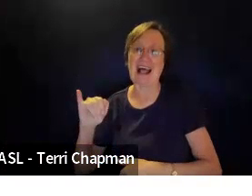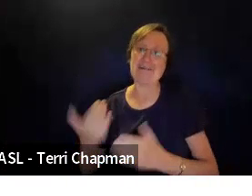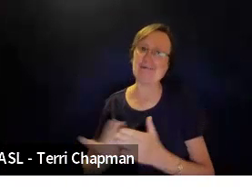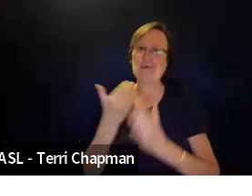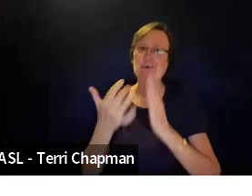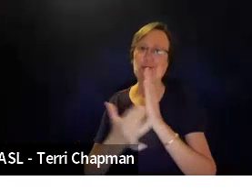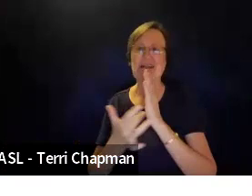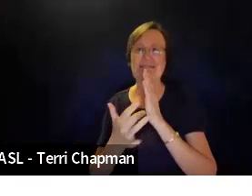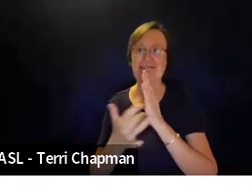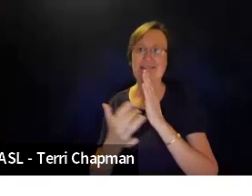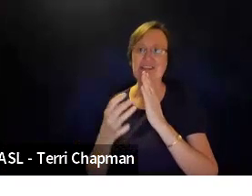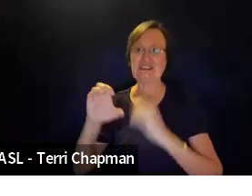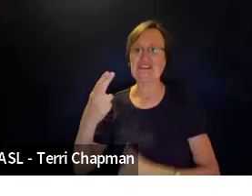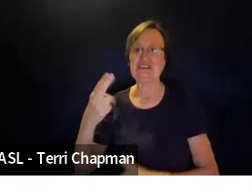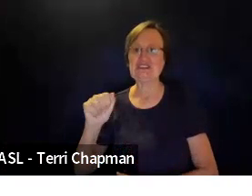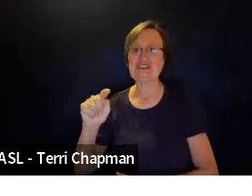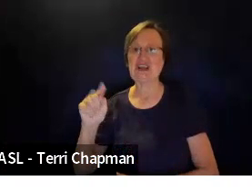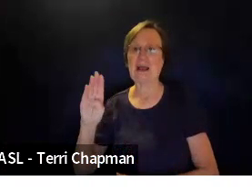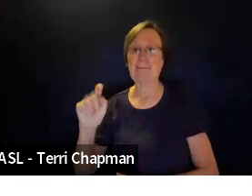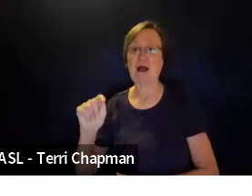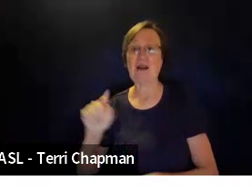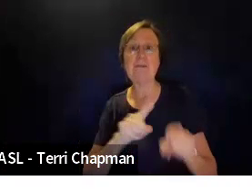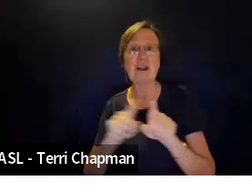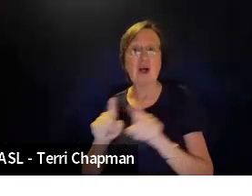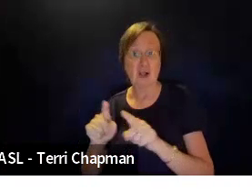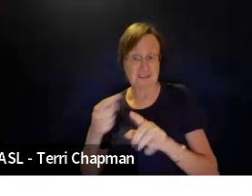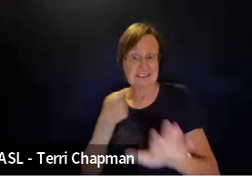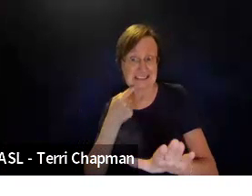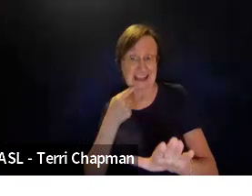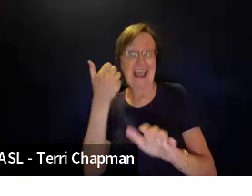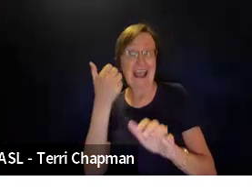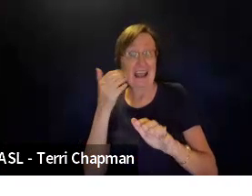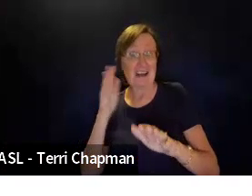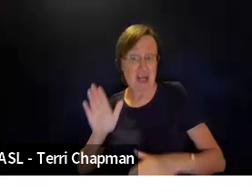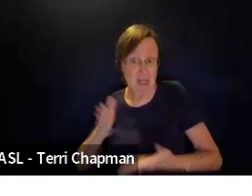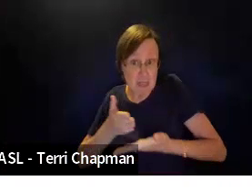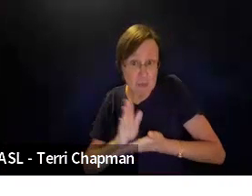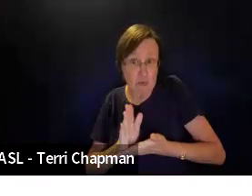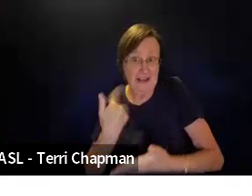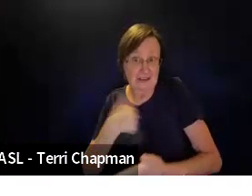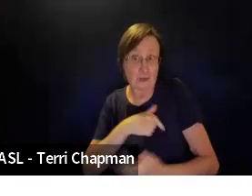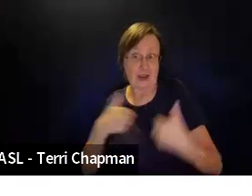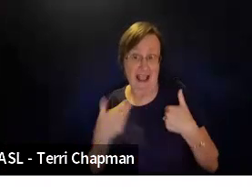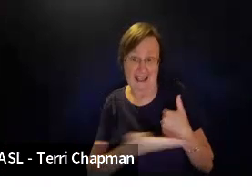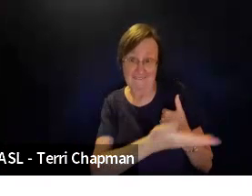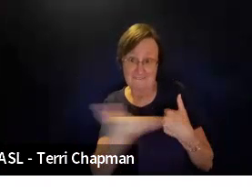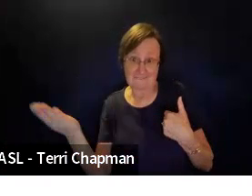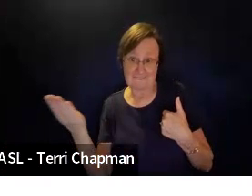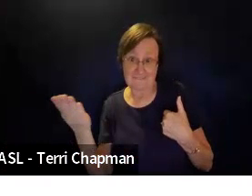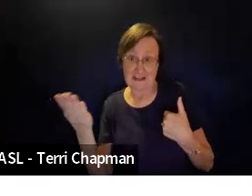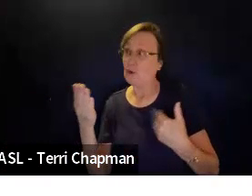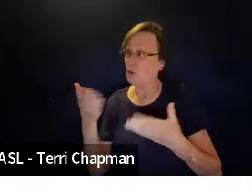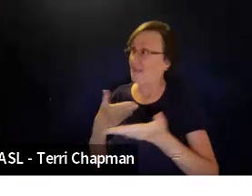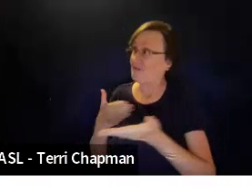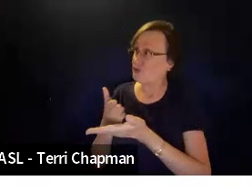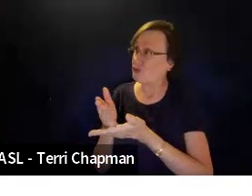say that the existing rights that everyone has in the United States when it comes to getting a straight answer from a